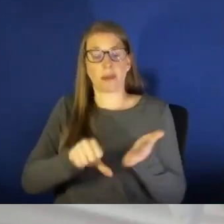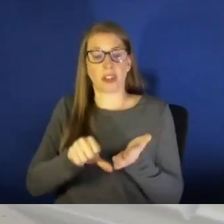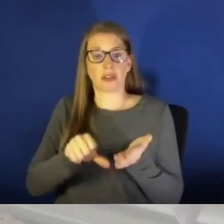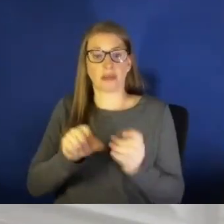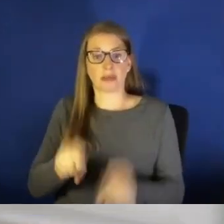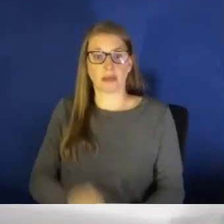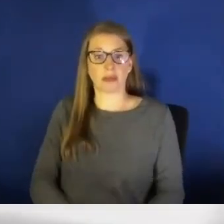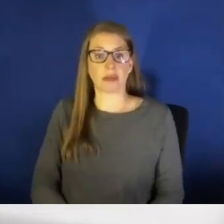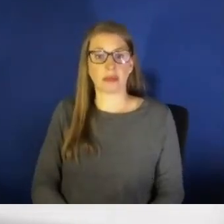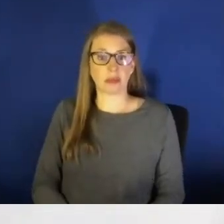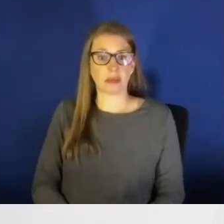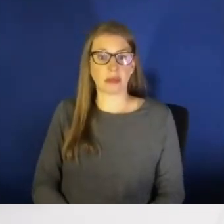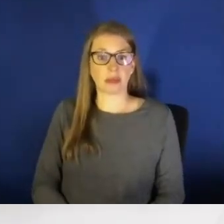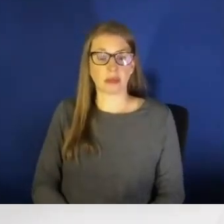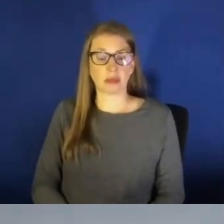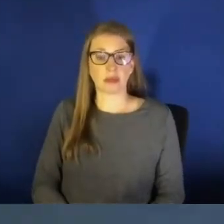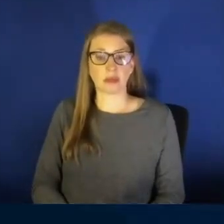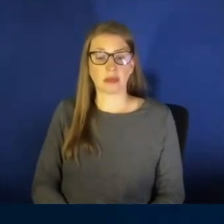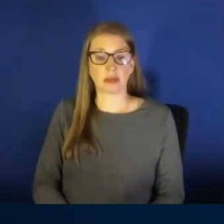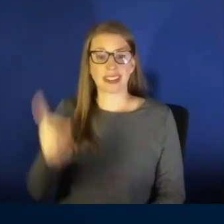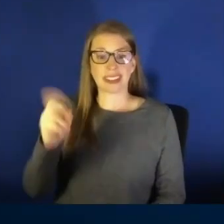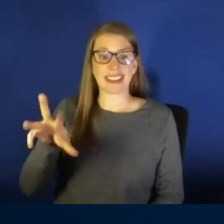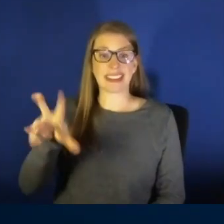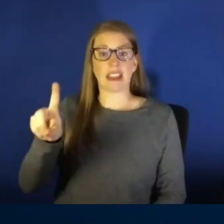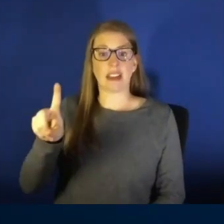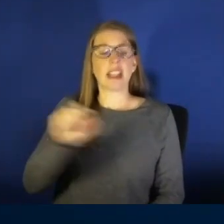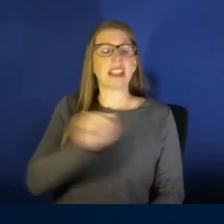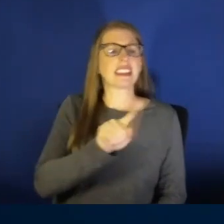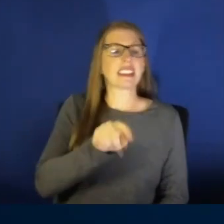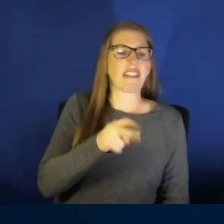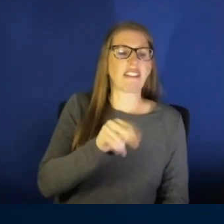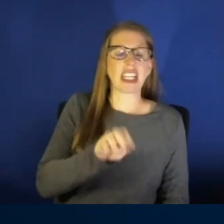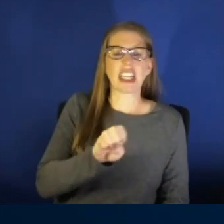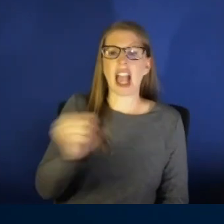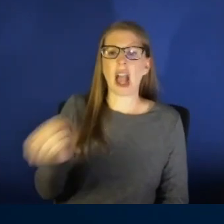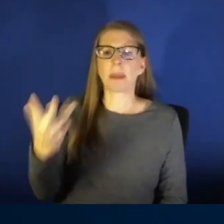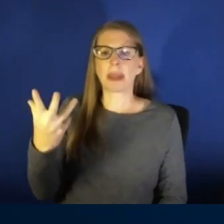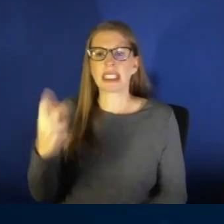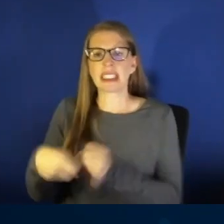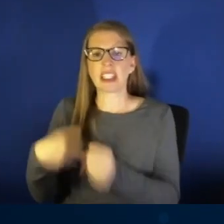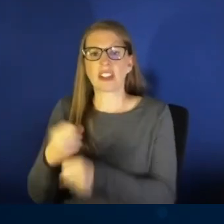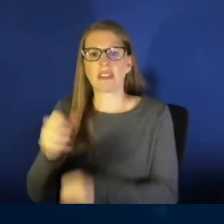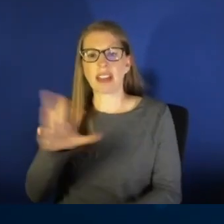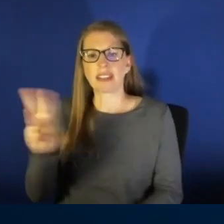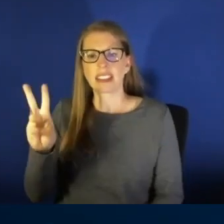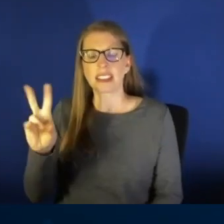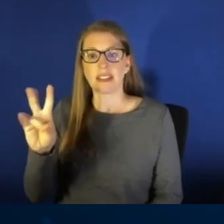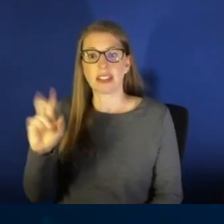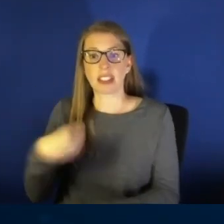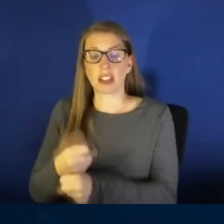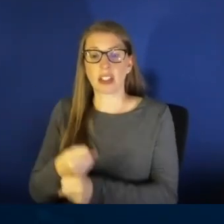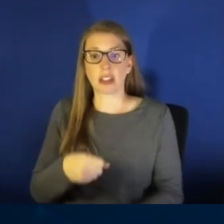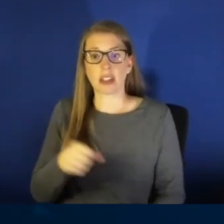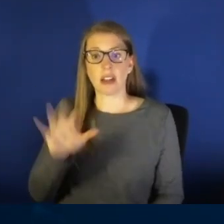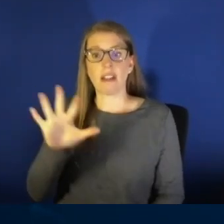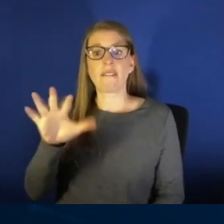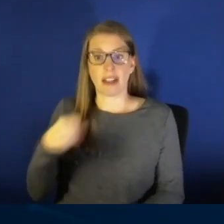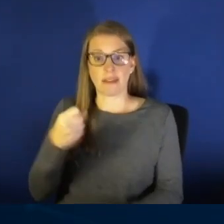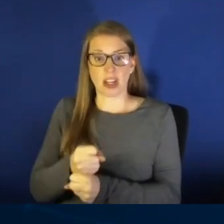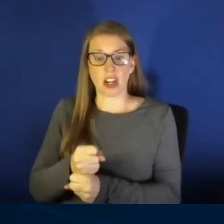this. So with David, he's been smoke-free. David, how many years? 5, 6, 7 years smoke-free? Be 5 years, 4th of